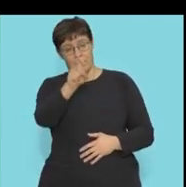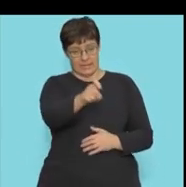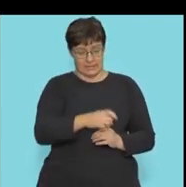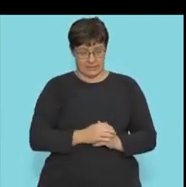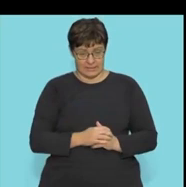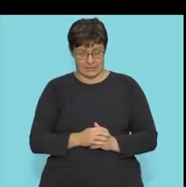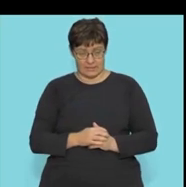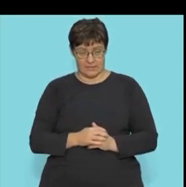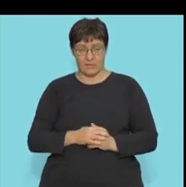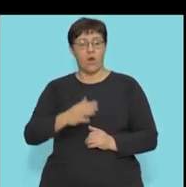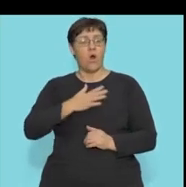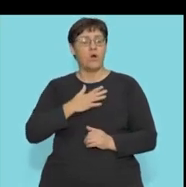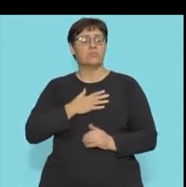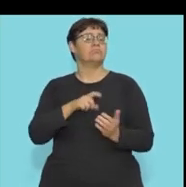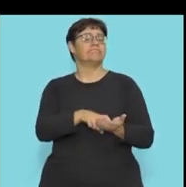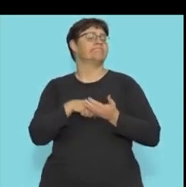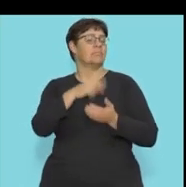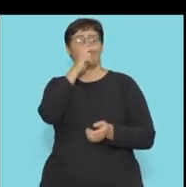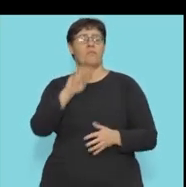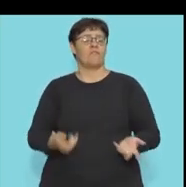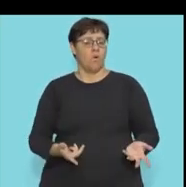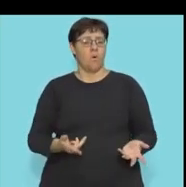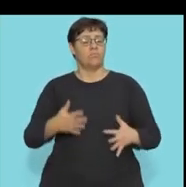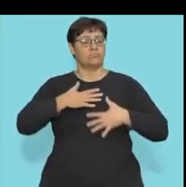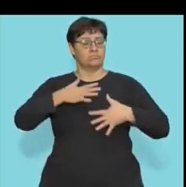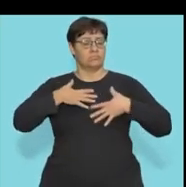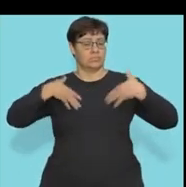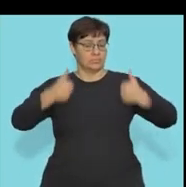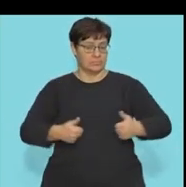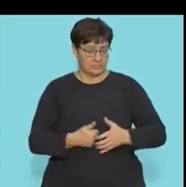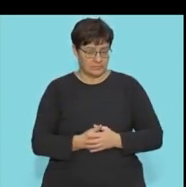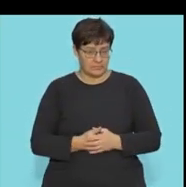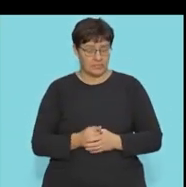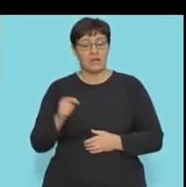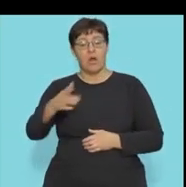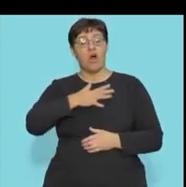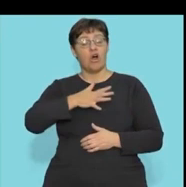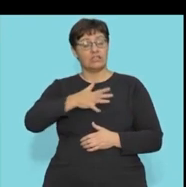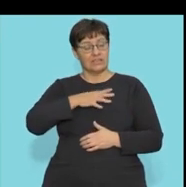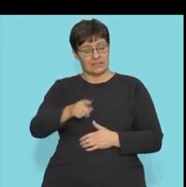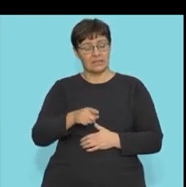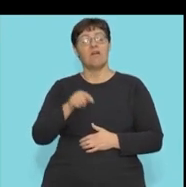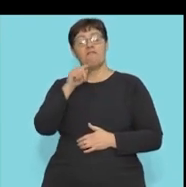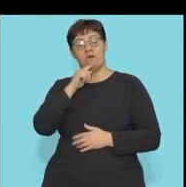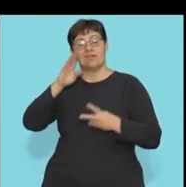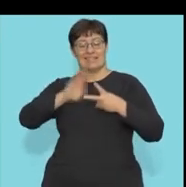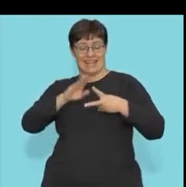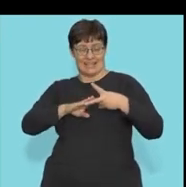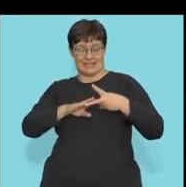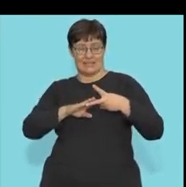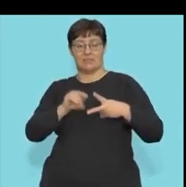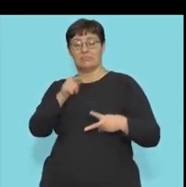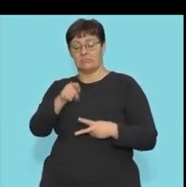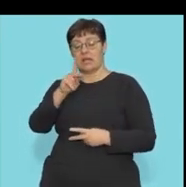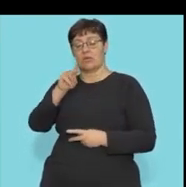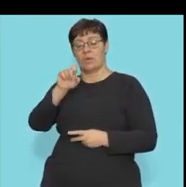present. So we know that oxygen is required for respiration. That oxygen is required in the second stage, which